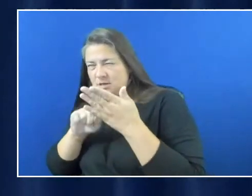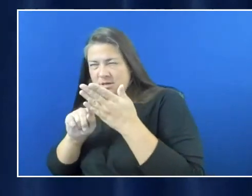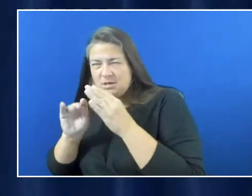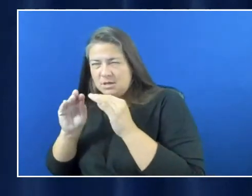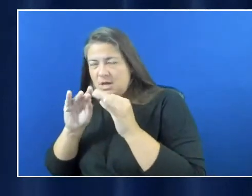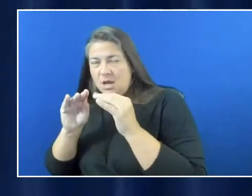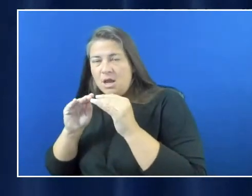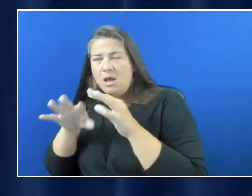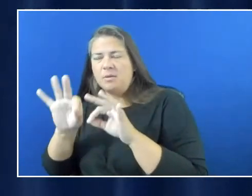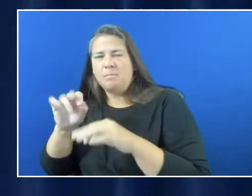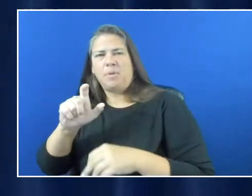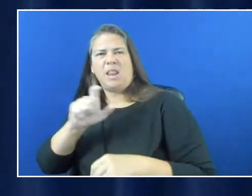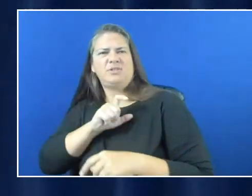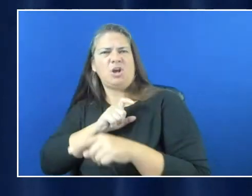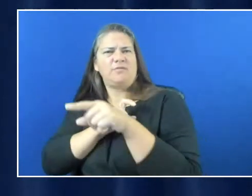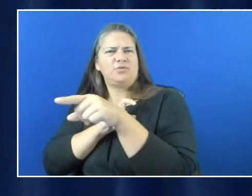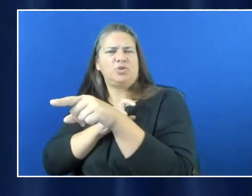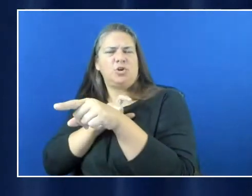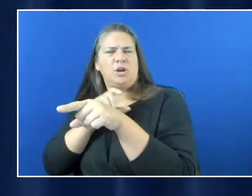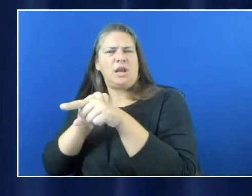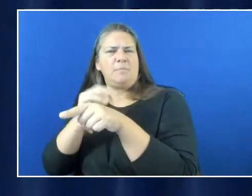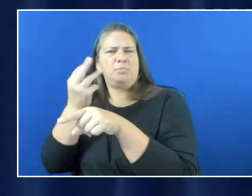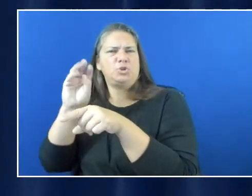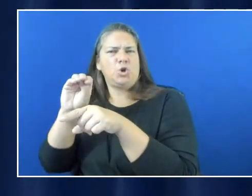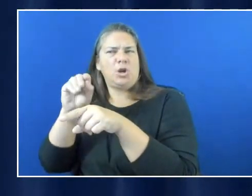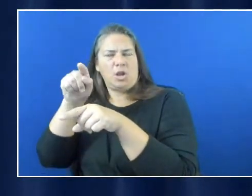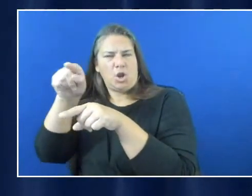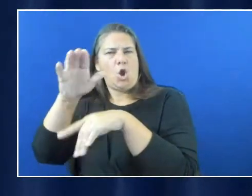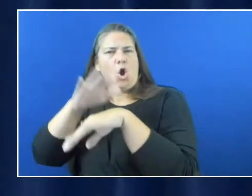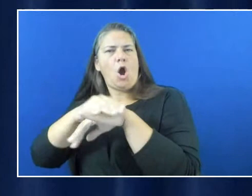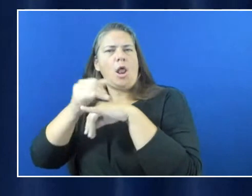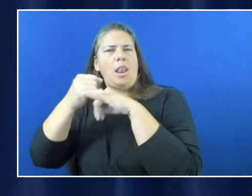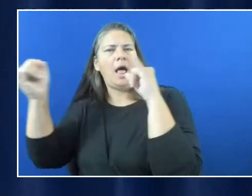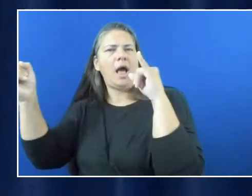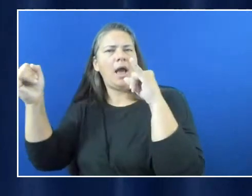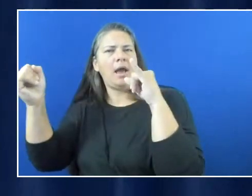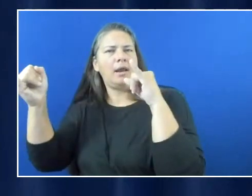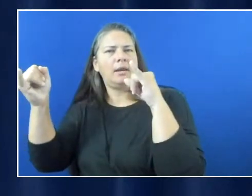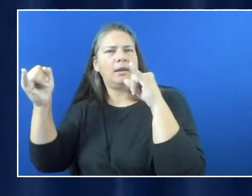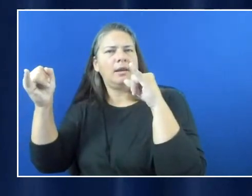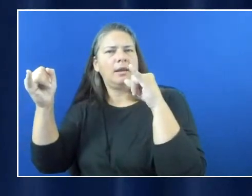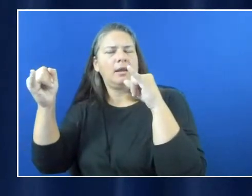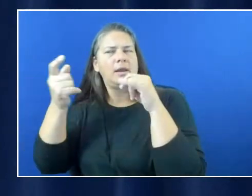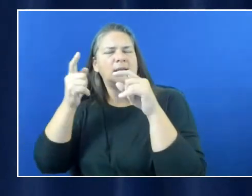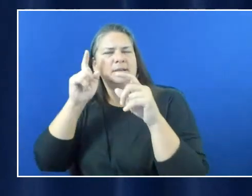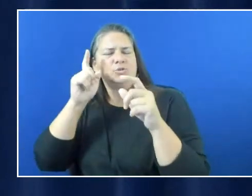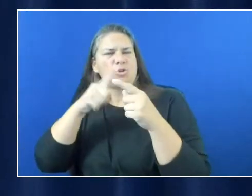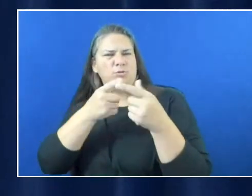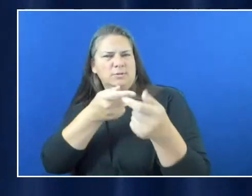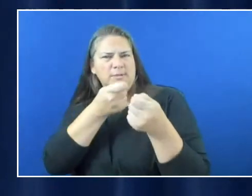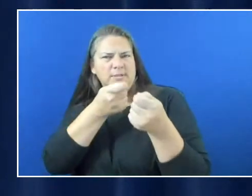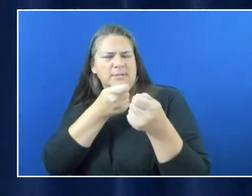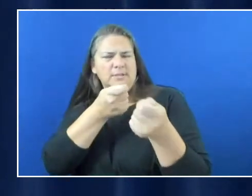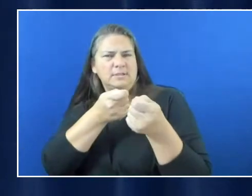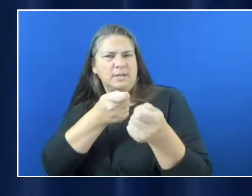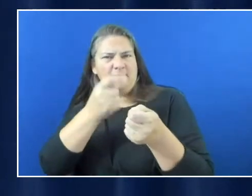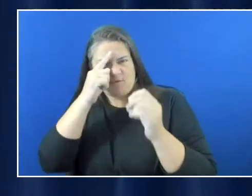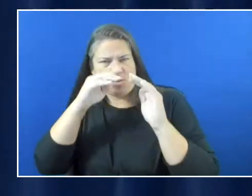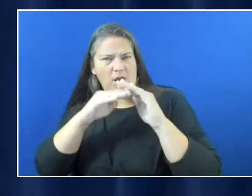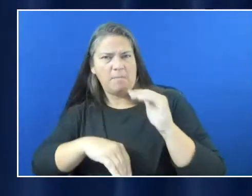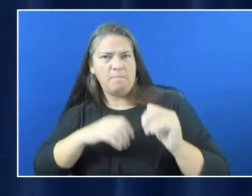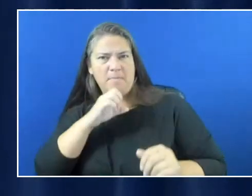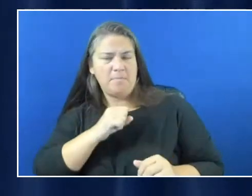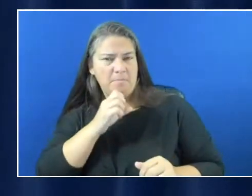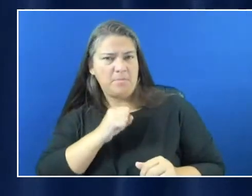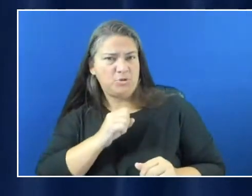for online enticement of a minor. This is a big deal, and I cannot stress